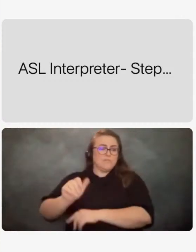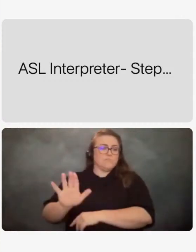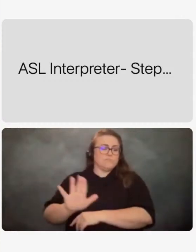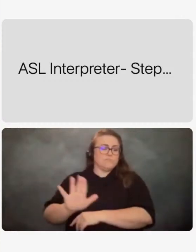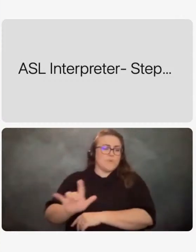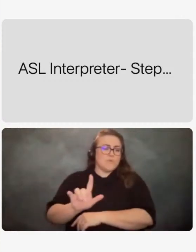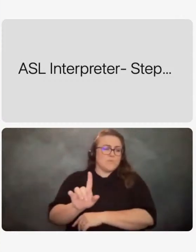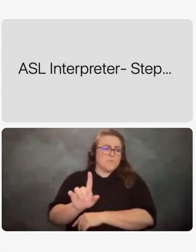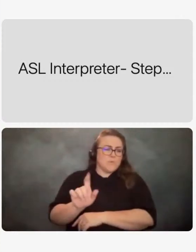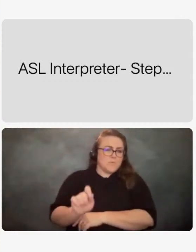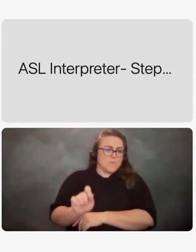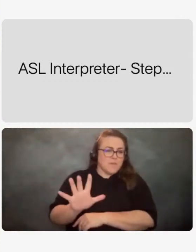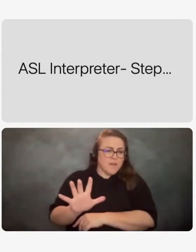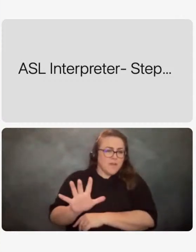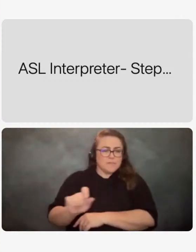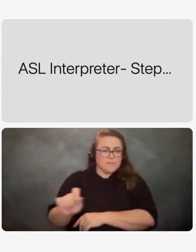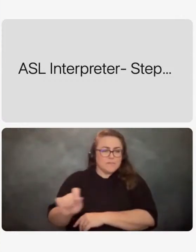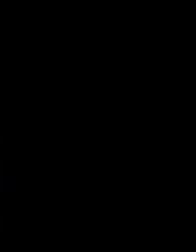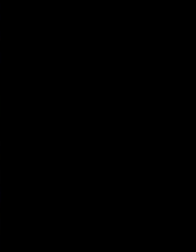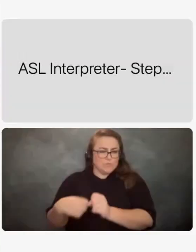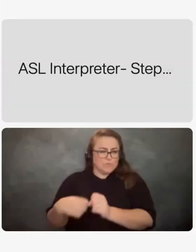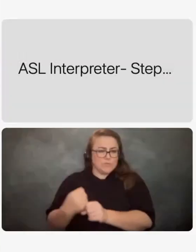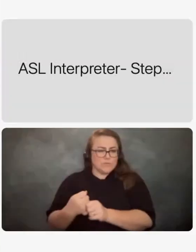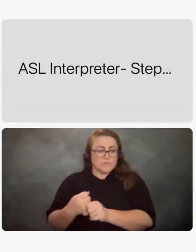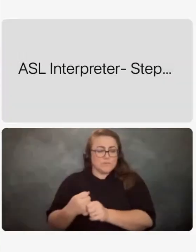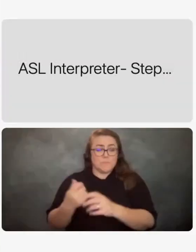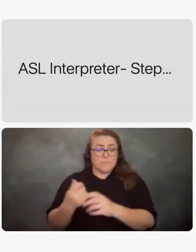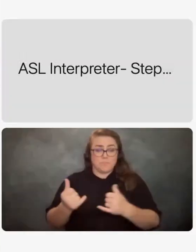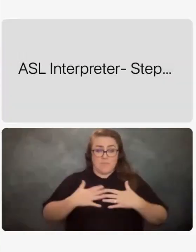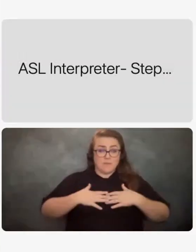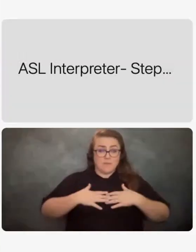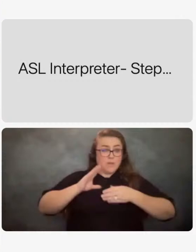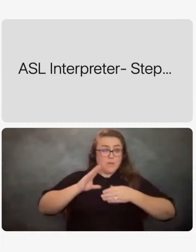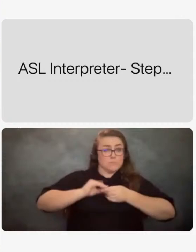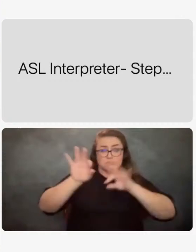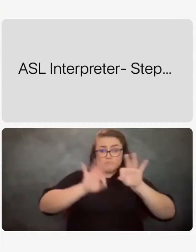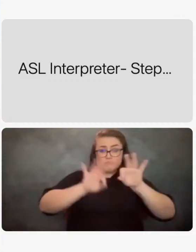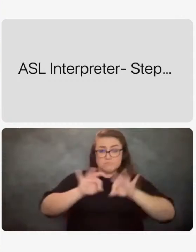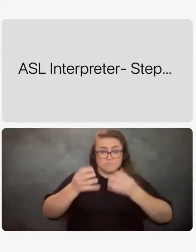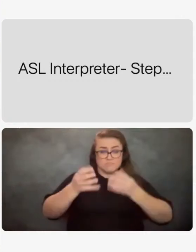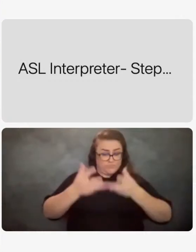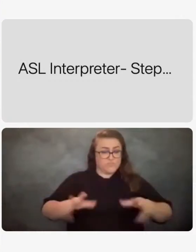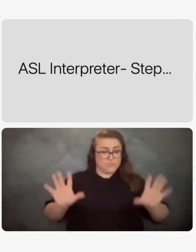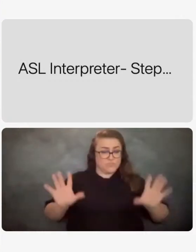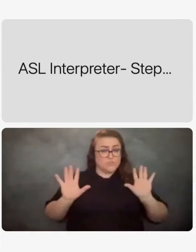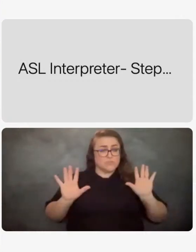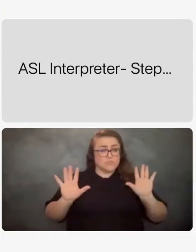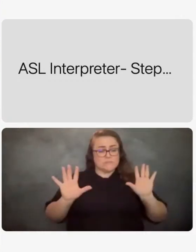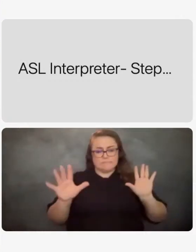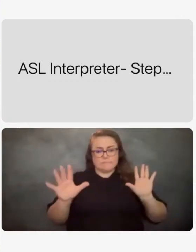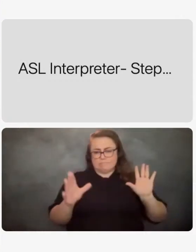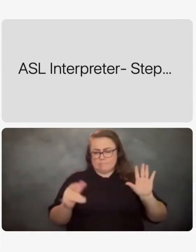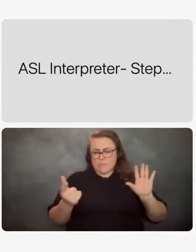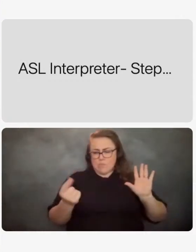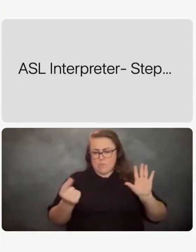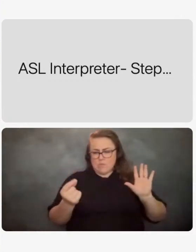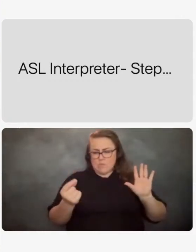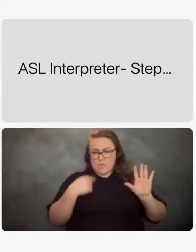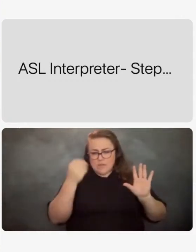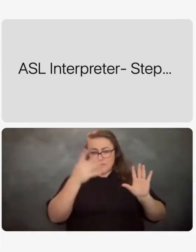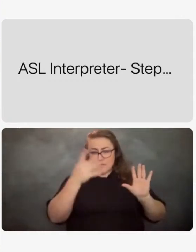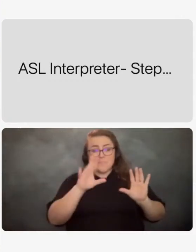our team's presentation. I do want to mention quickly in the background image, that is